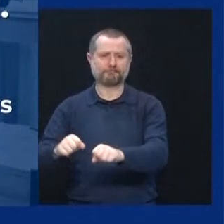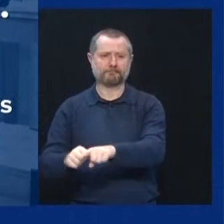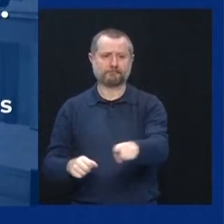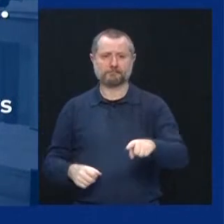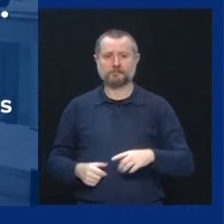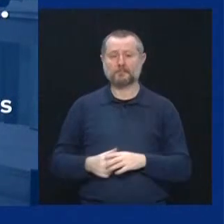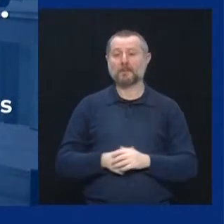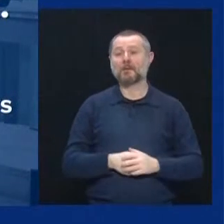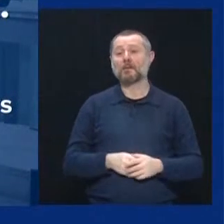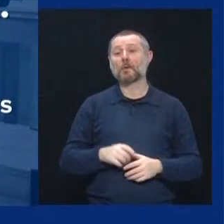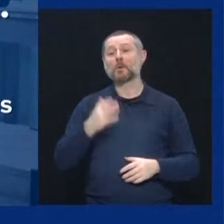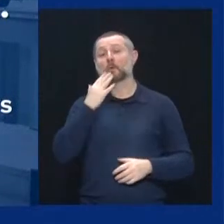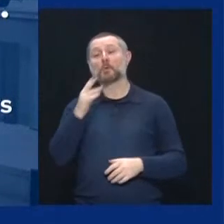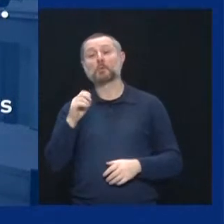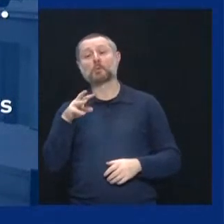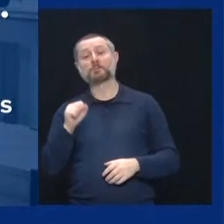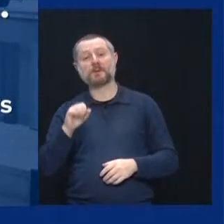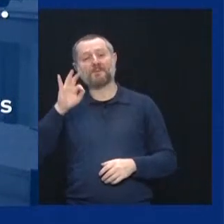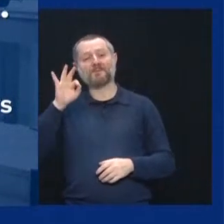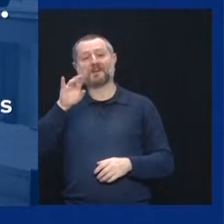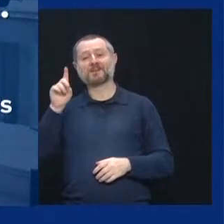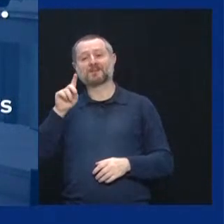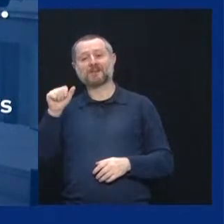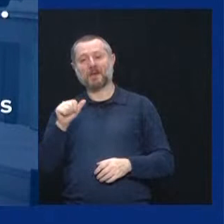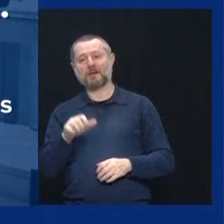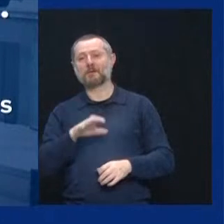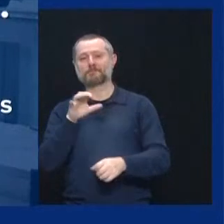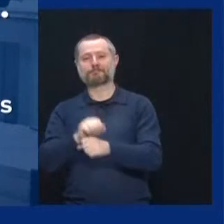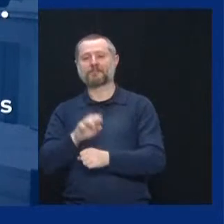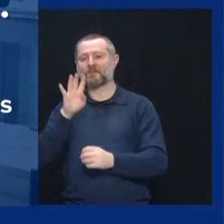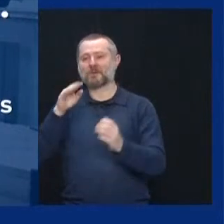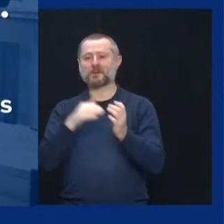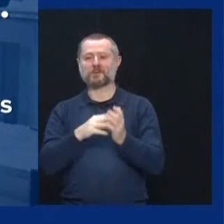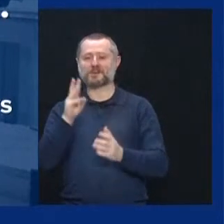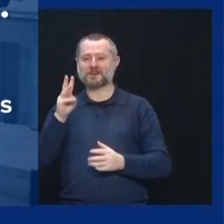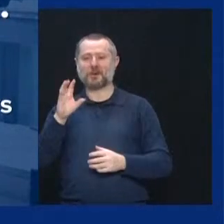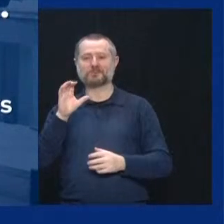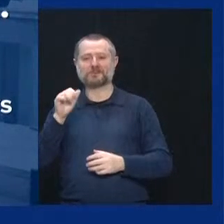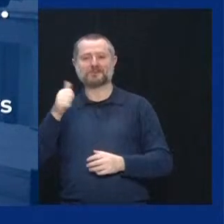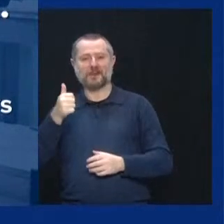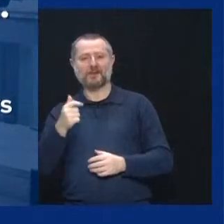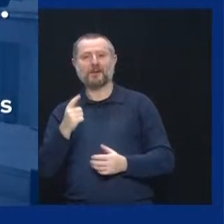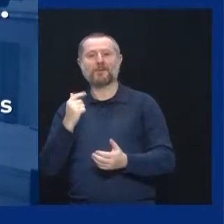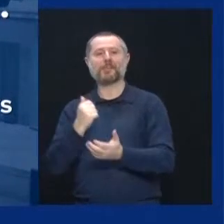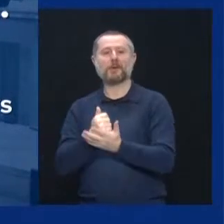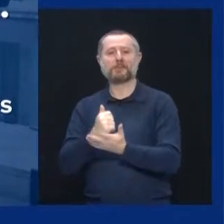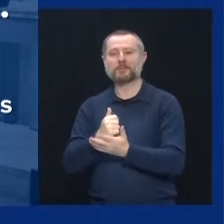Additional good news, FDA has allocated 4,600 doses of the therapeutic bamlanivimab.